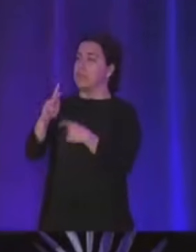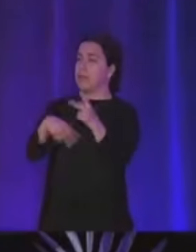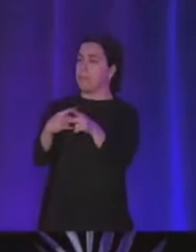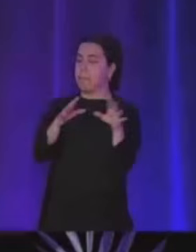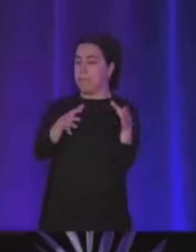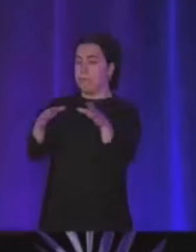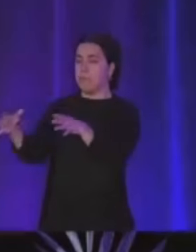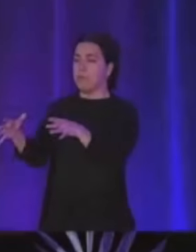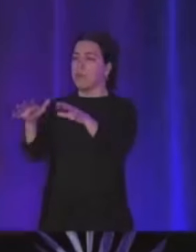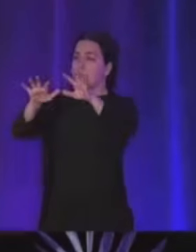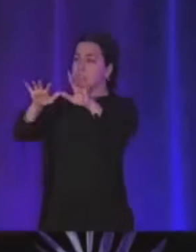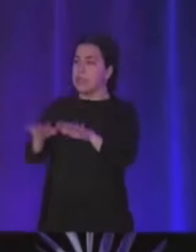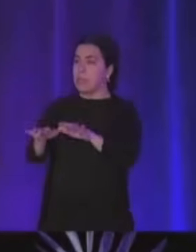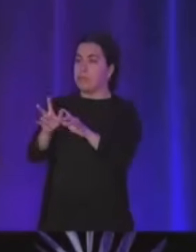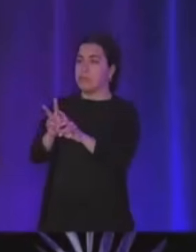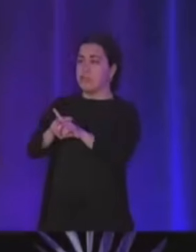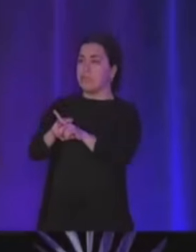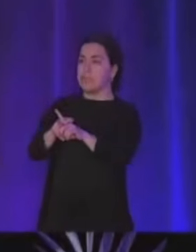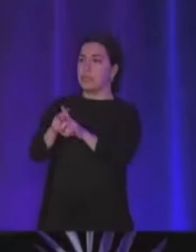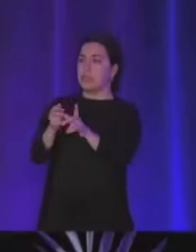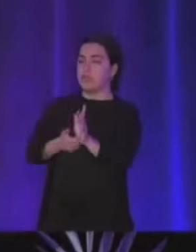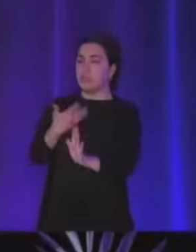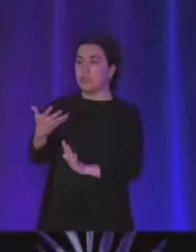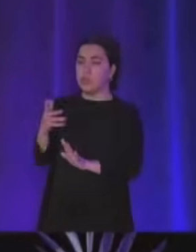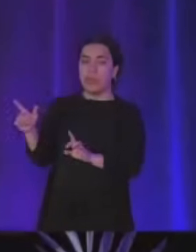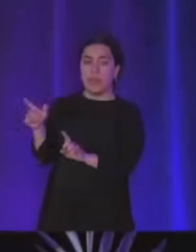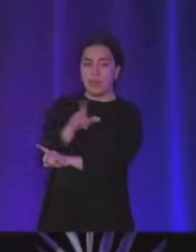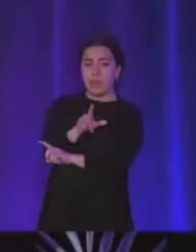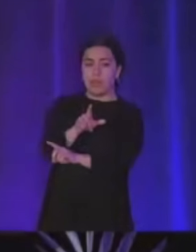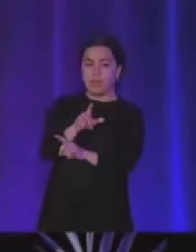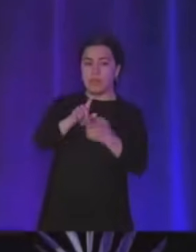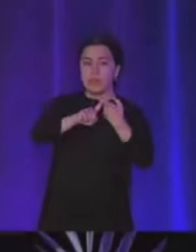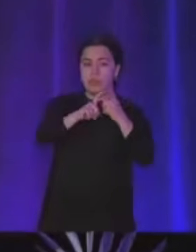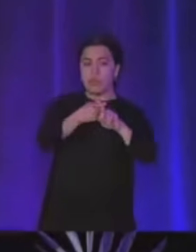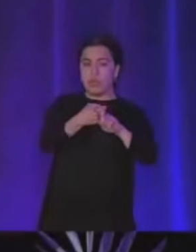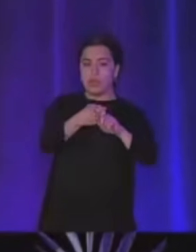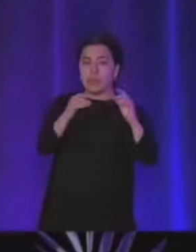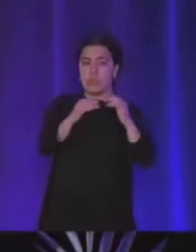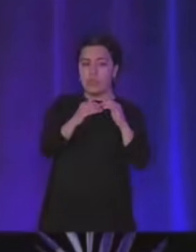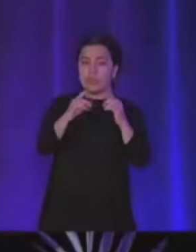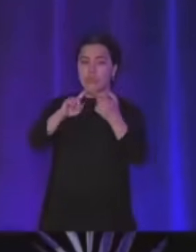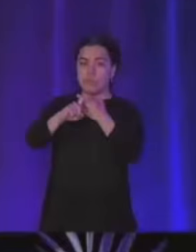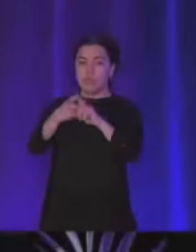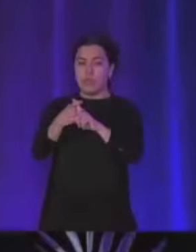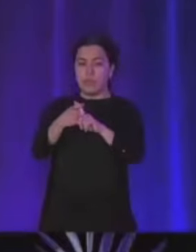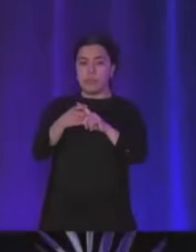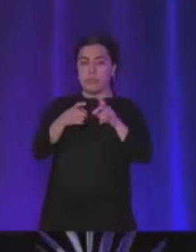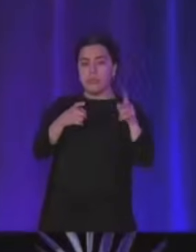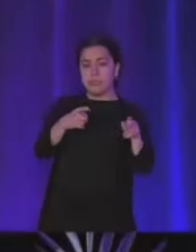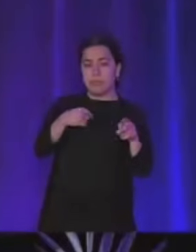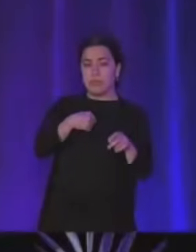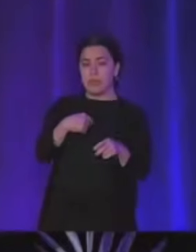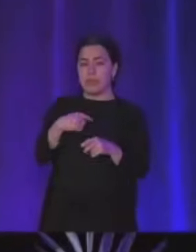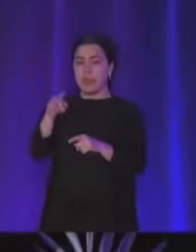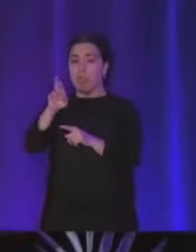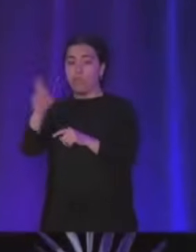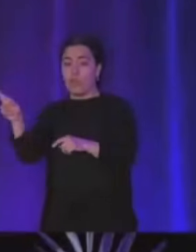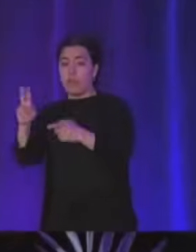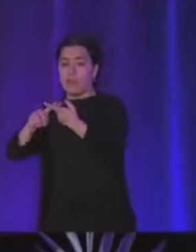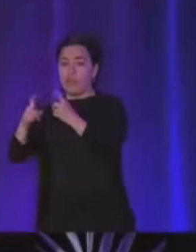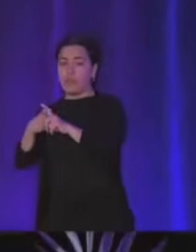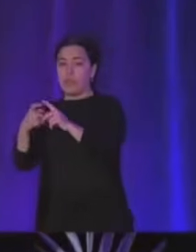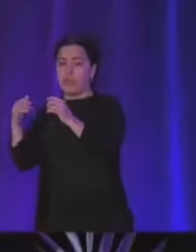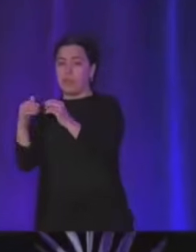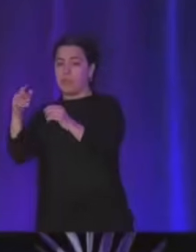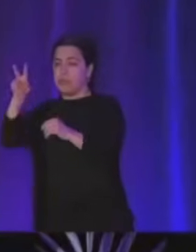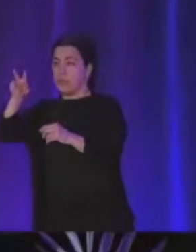the expression has left friend, operator equals, and right friend or me. This is what I work with every day, and now you're going to suffer with me.